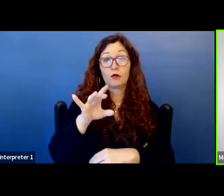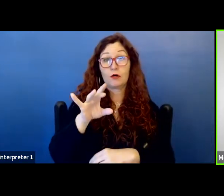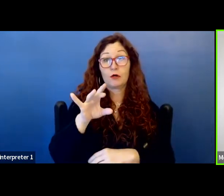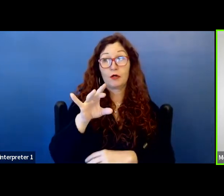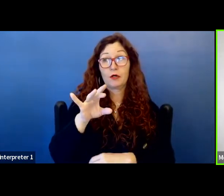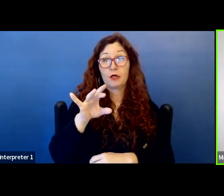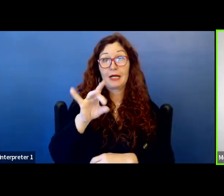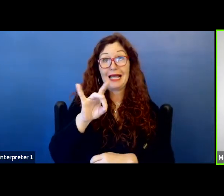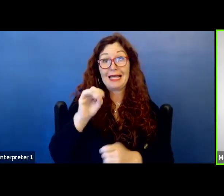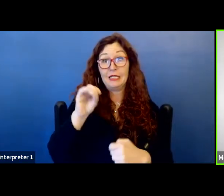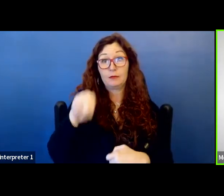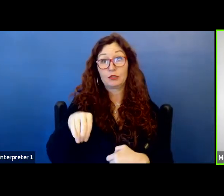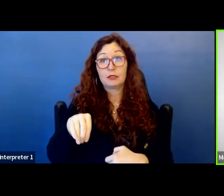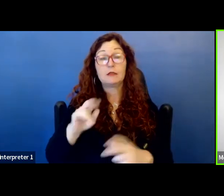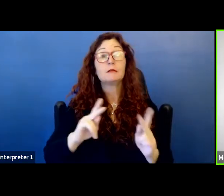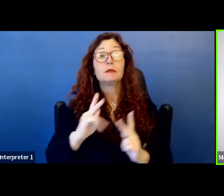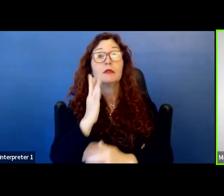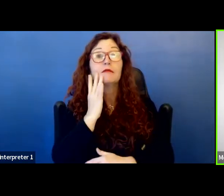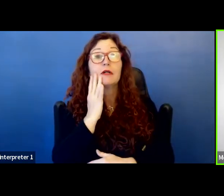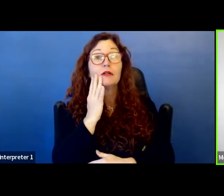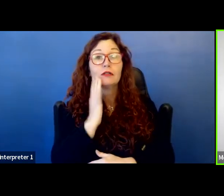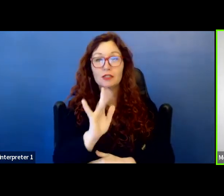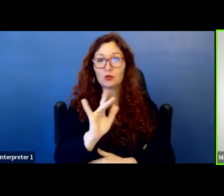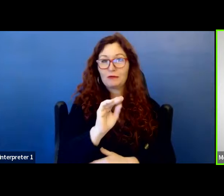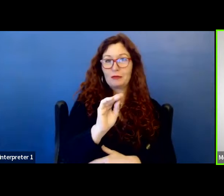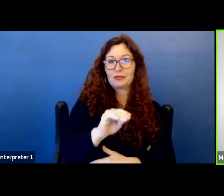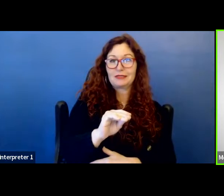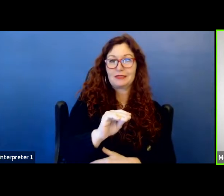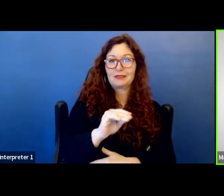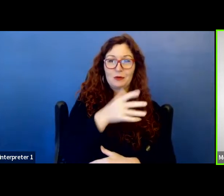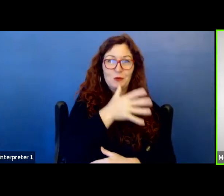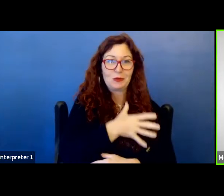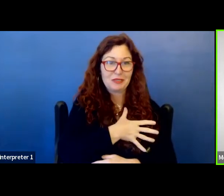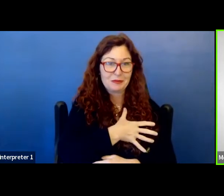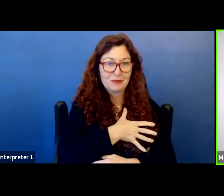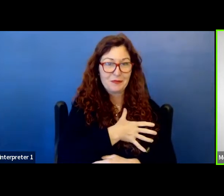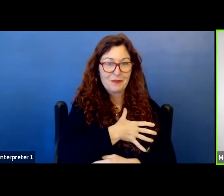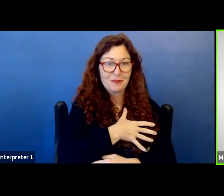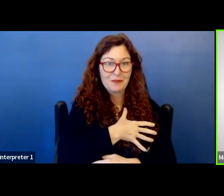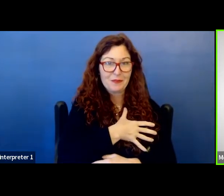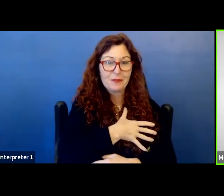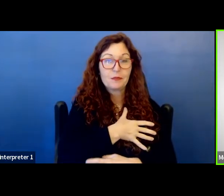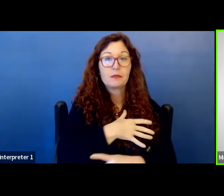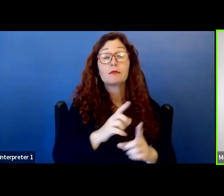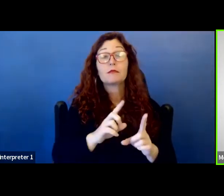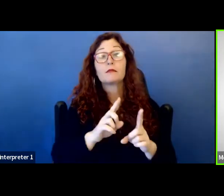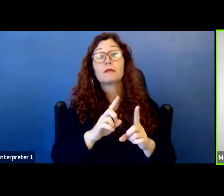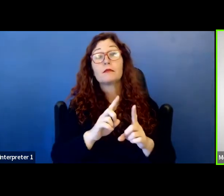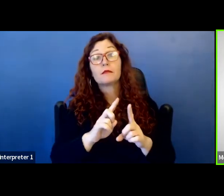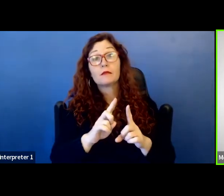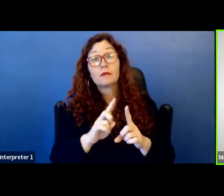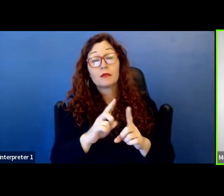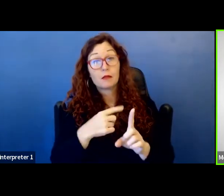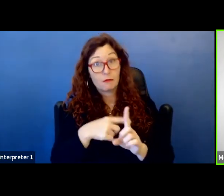are women and that time when you include helmets to hard hats our veterans placement program these programs have graduated almost 25 000